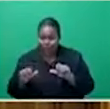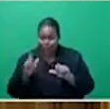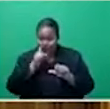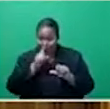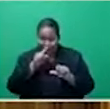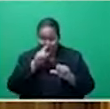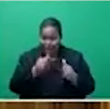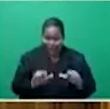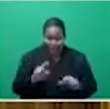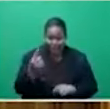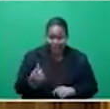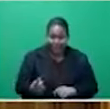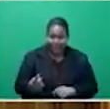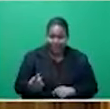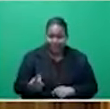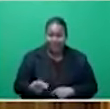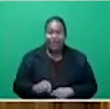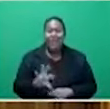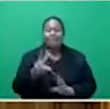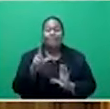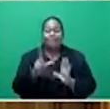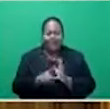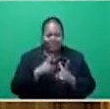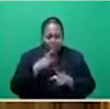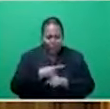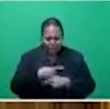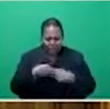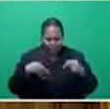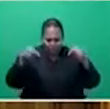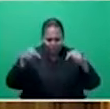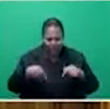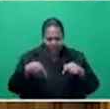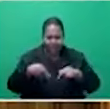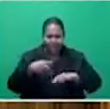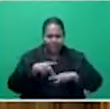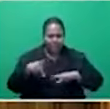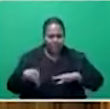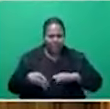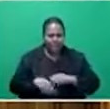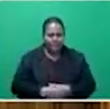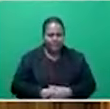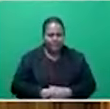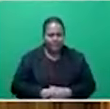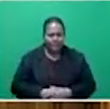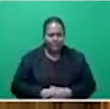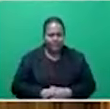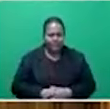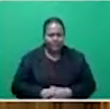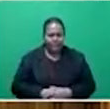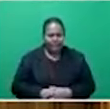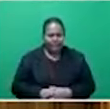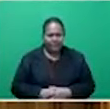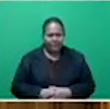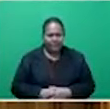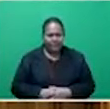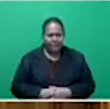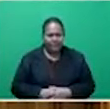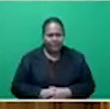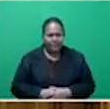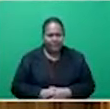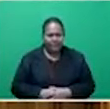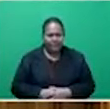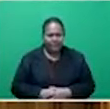this Parliament so often. By you, Mr. Speaker, and you have stopped the members from making